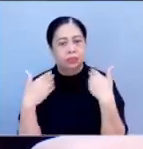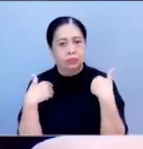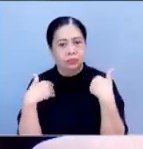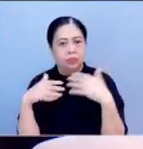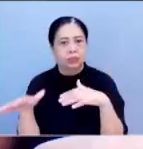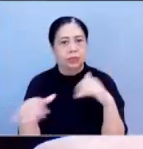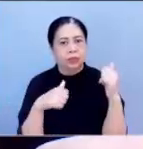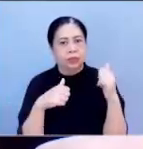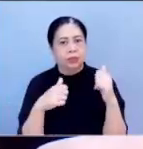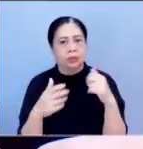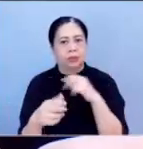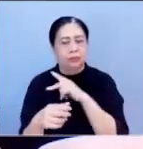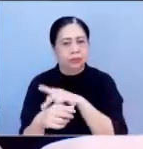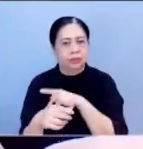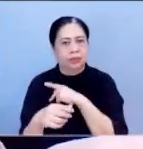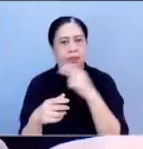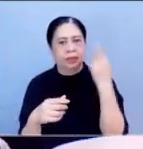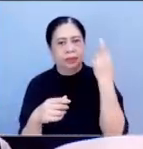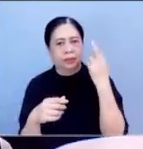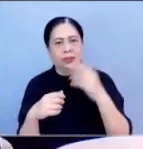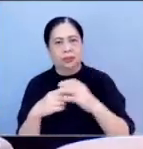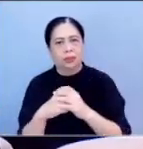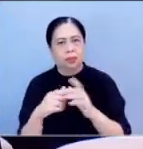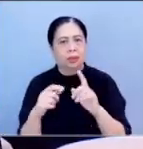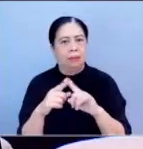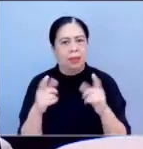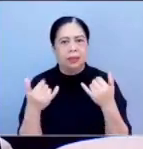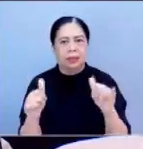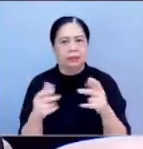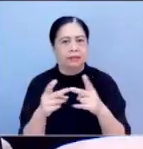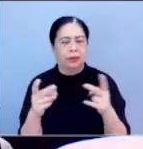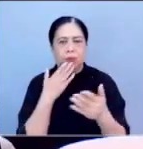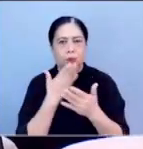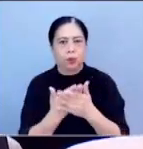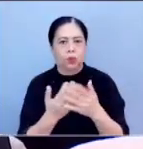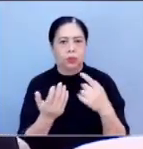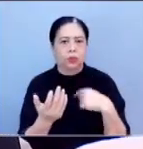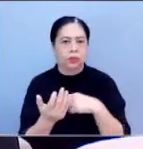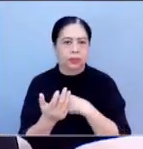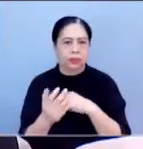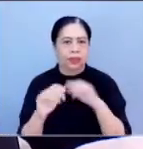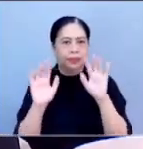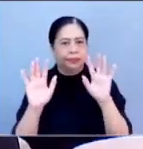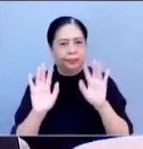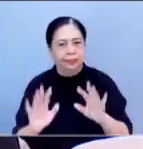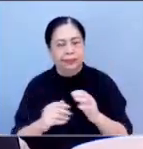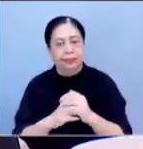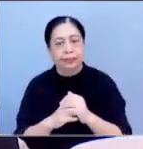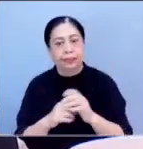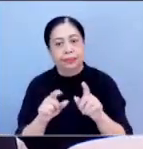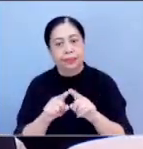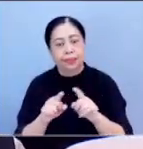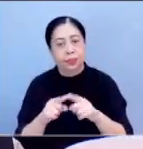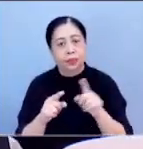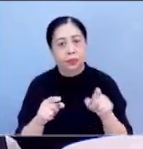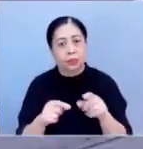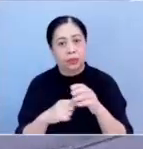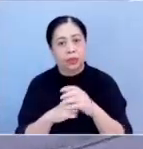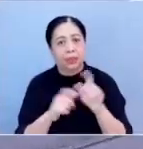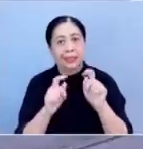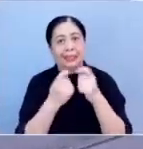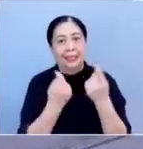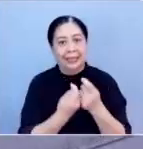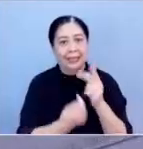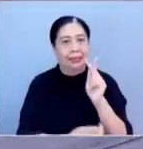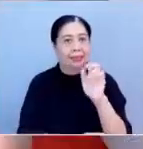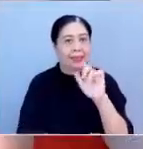for, you know, personal reasons and stuff like that. Yeah. But still, they were very good to me. And I can't just to mention, you were under Team Kelly, right? Team Kelly,